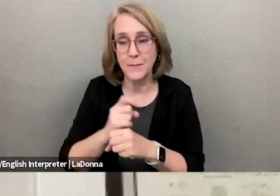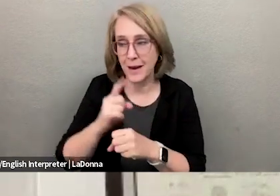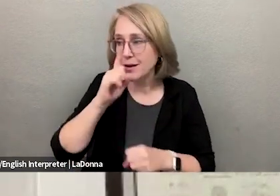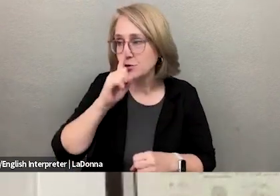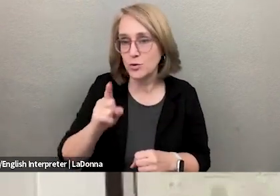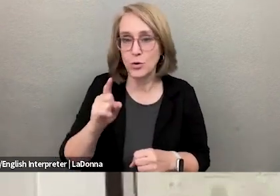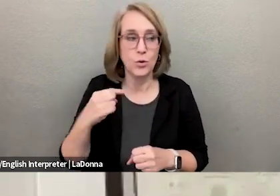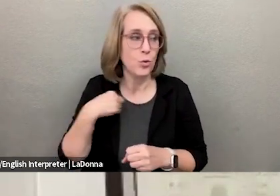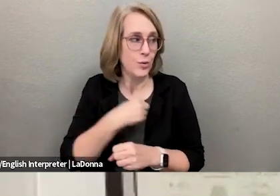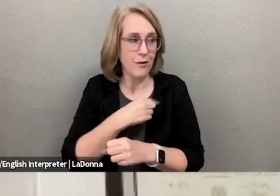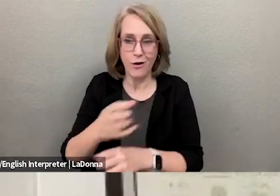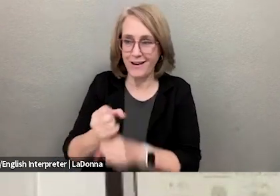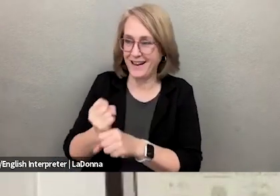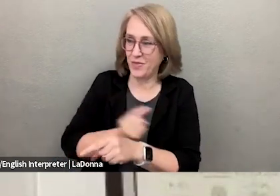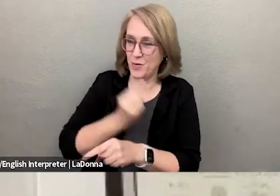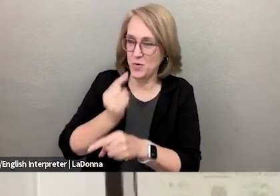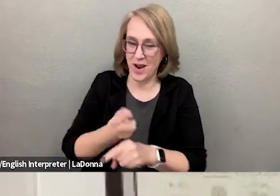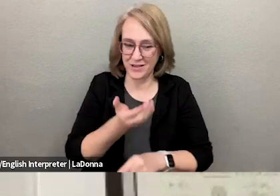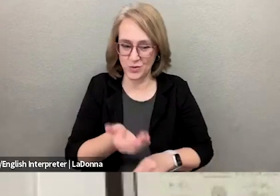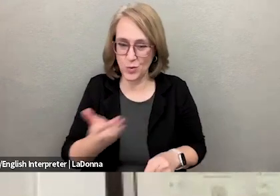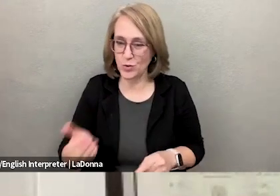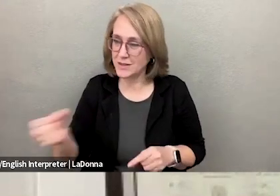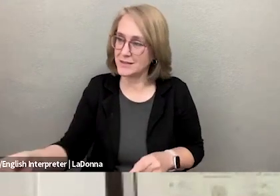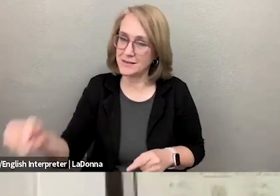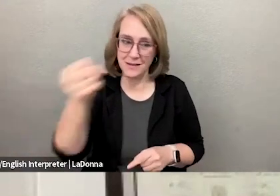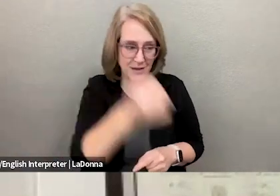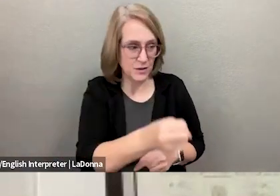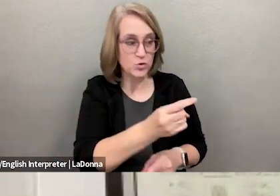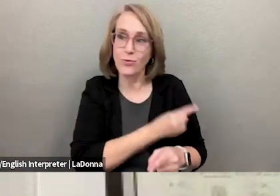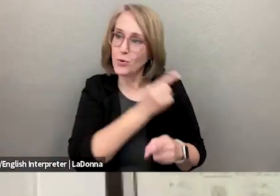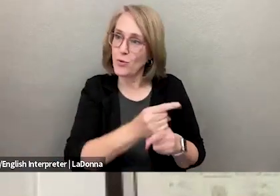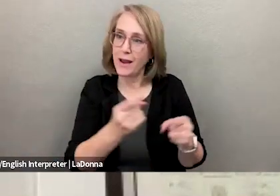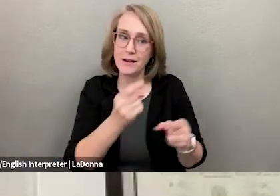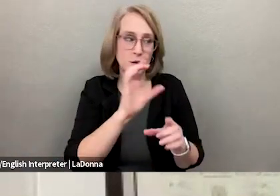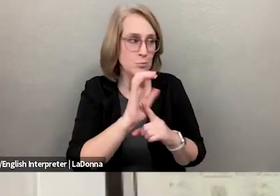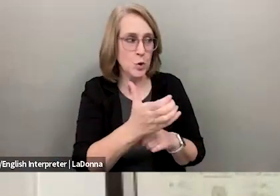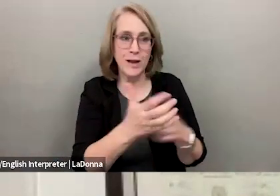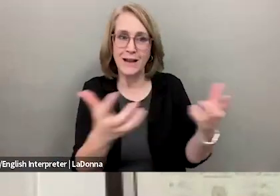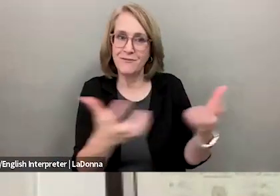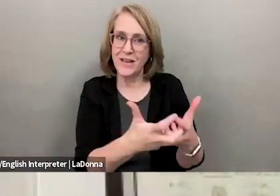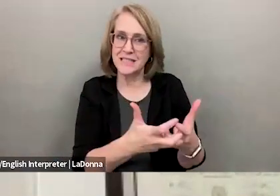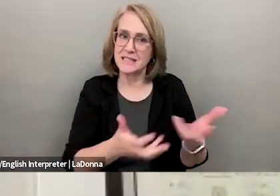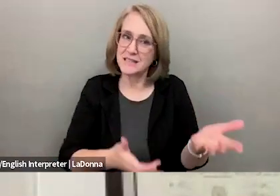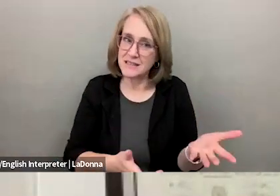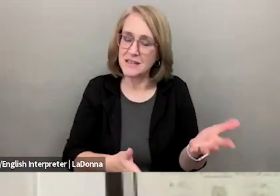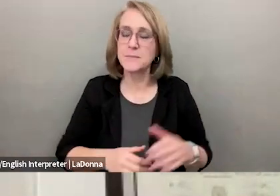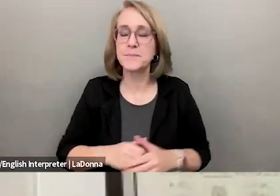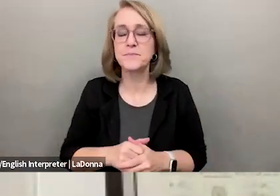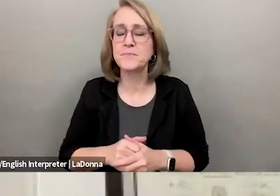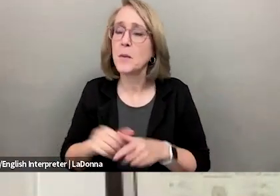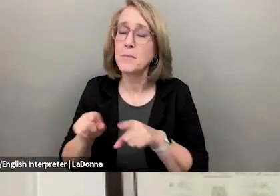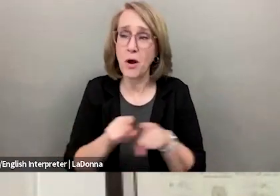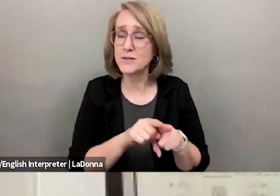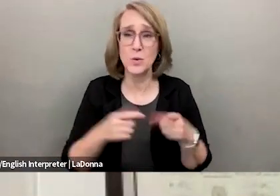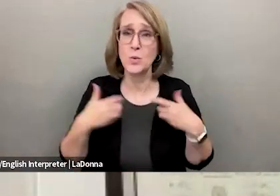we get the appropriate resources to the appropriate communities. At the same time, thinking about, not limiting